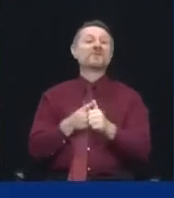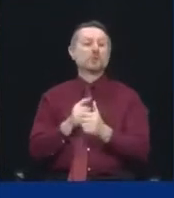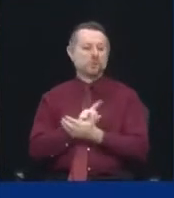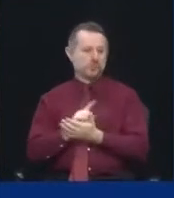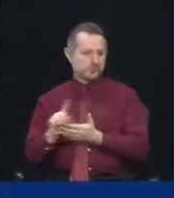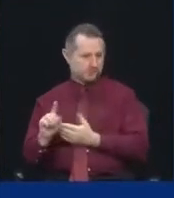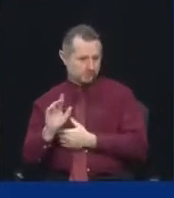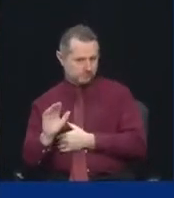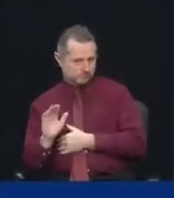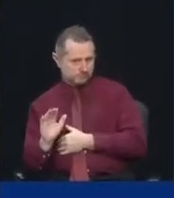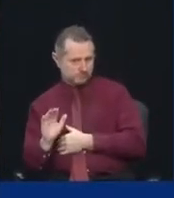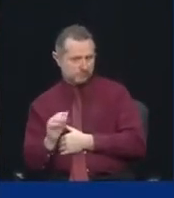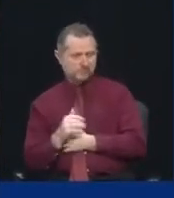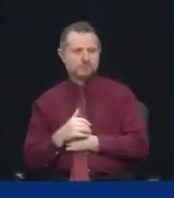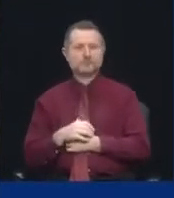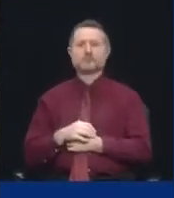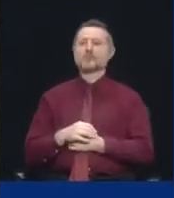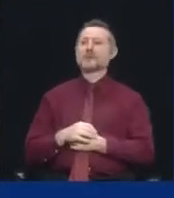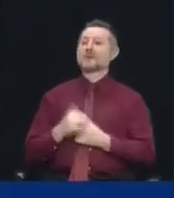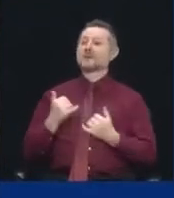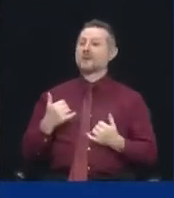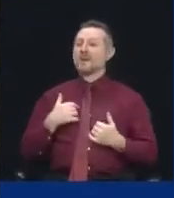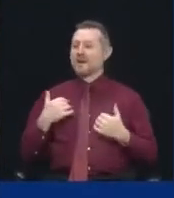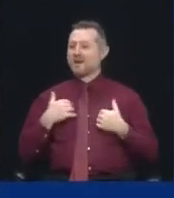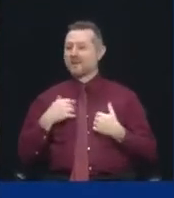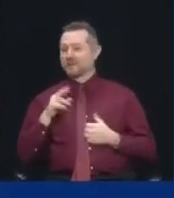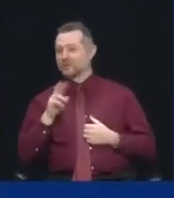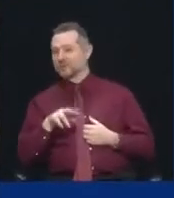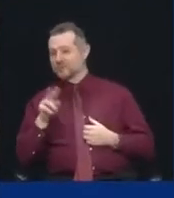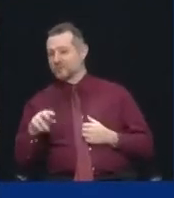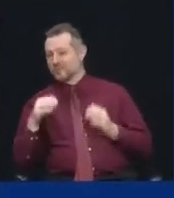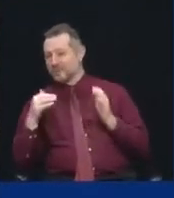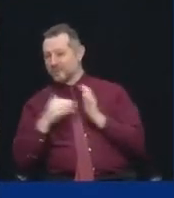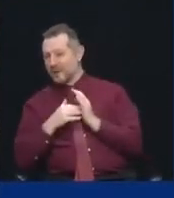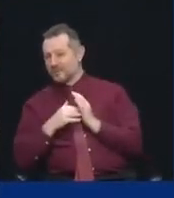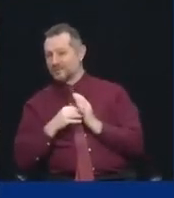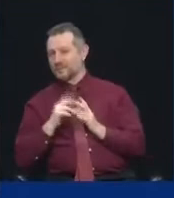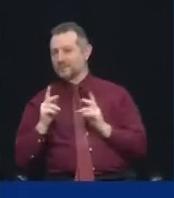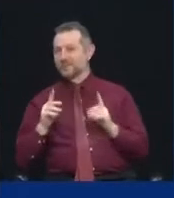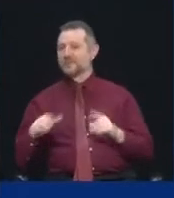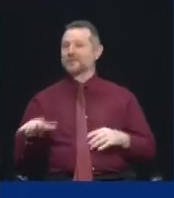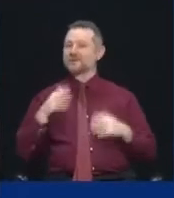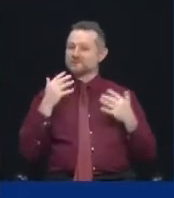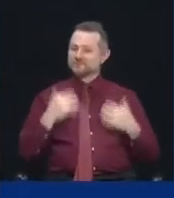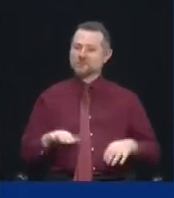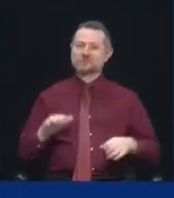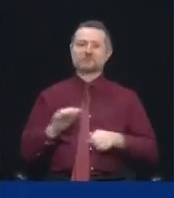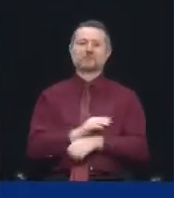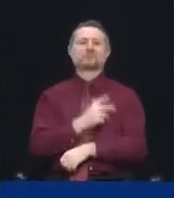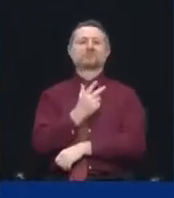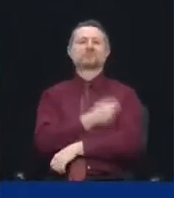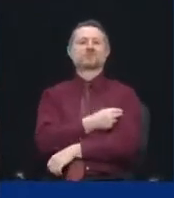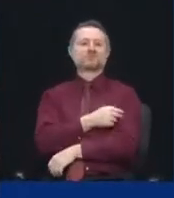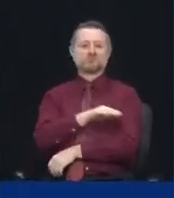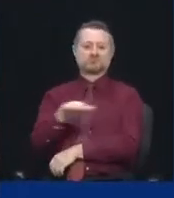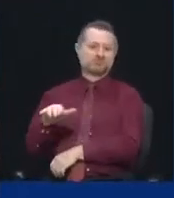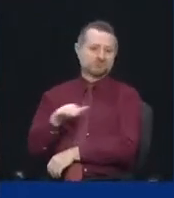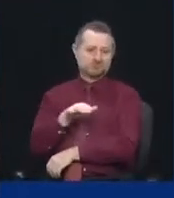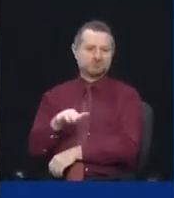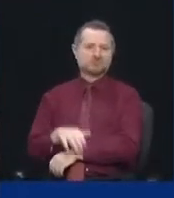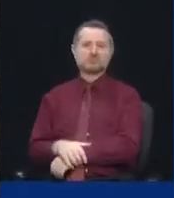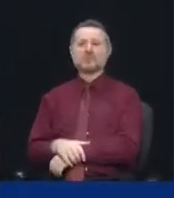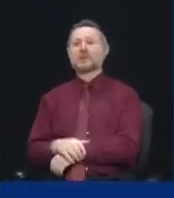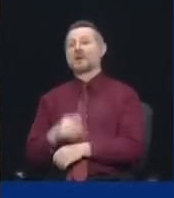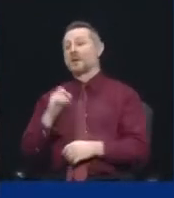beginning. Right now, there are 22,000 who are completely vaccinated, and as the governor